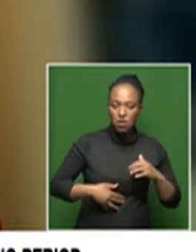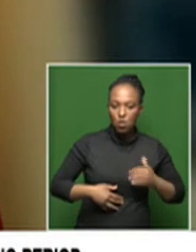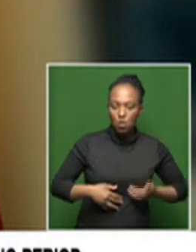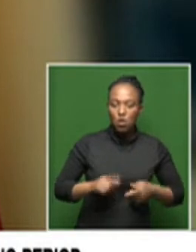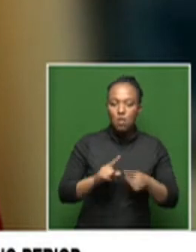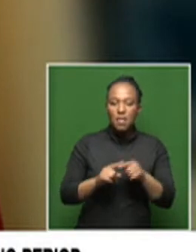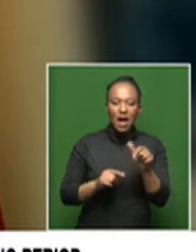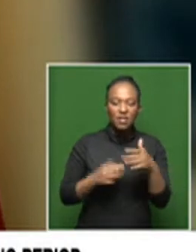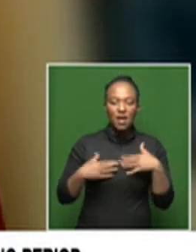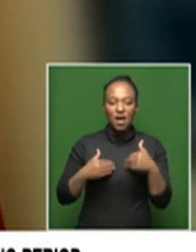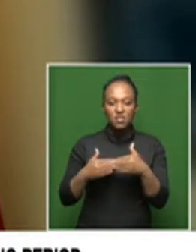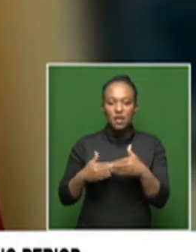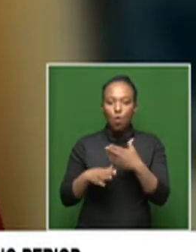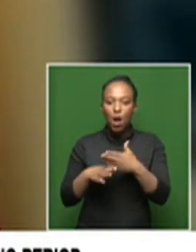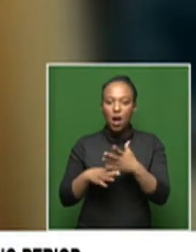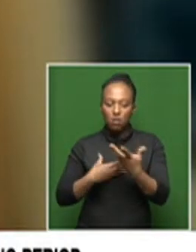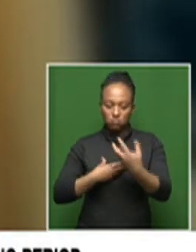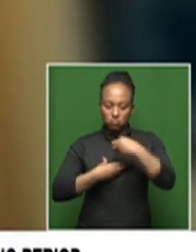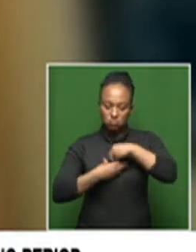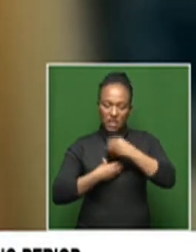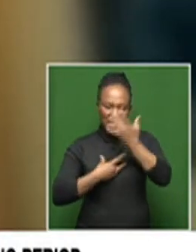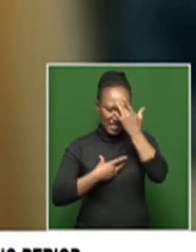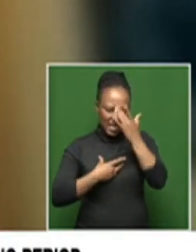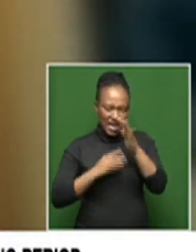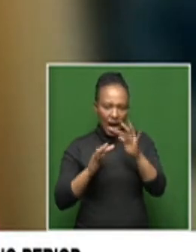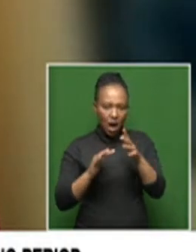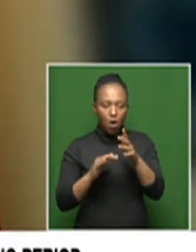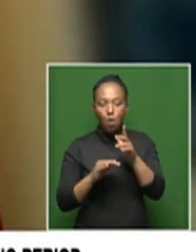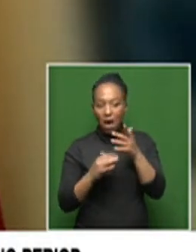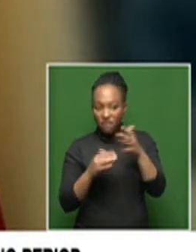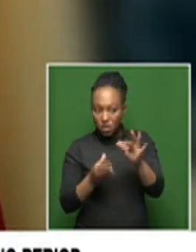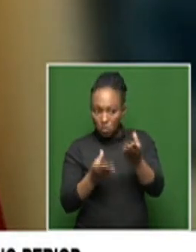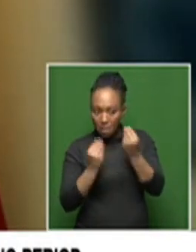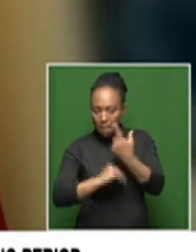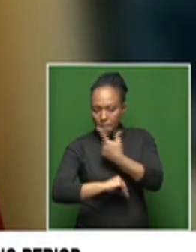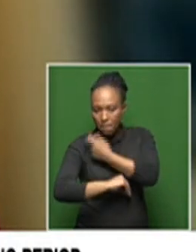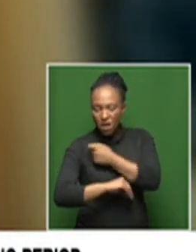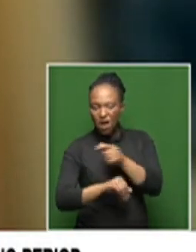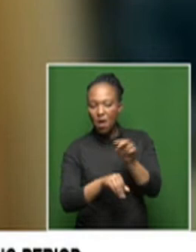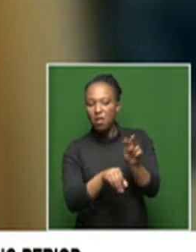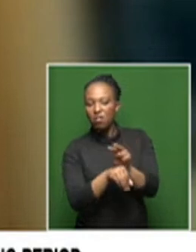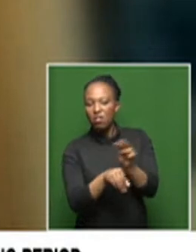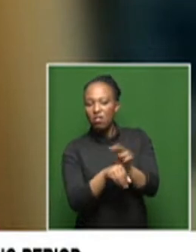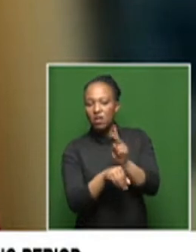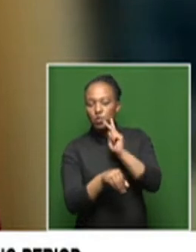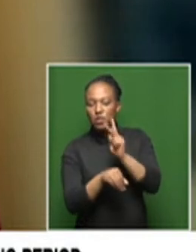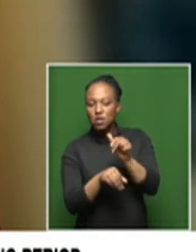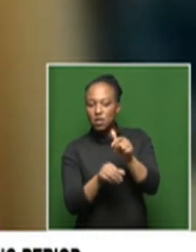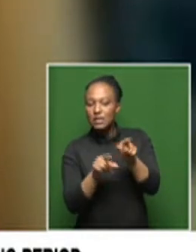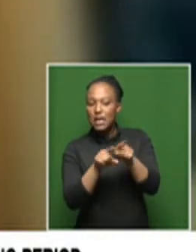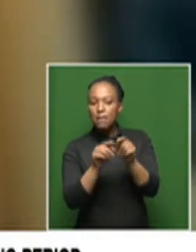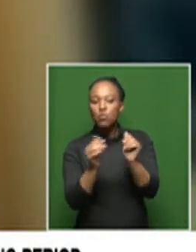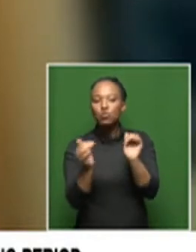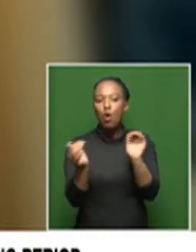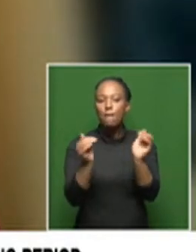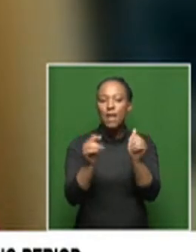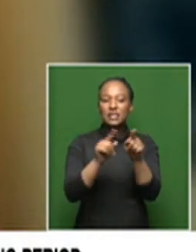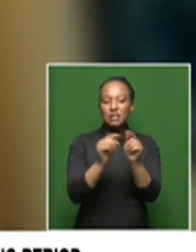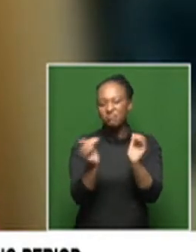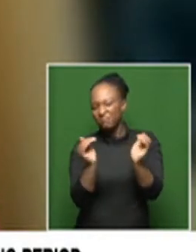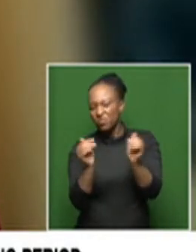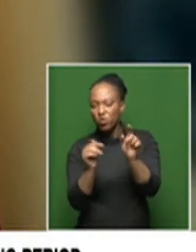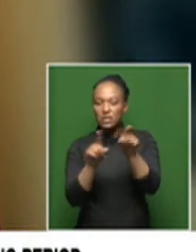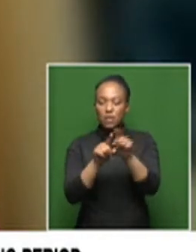with comorbidities to try and understand the immune response that we see in South Africa and make sure it's comparable to all parts of the world. We're also very interested